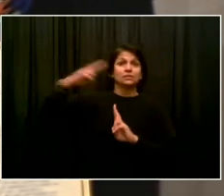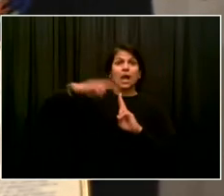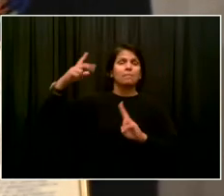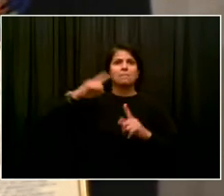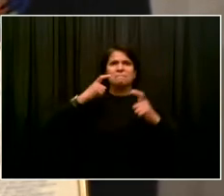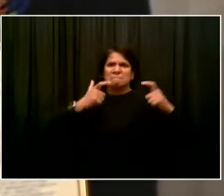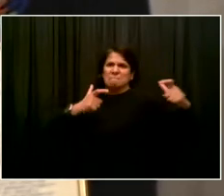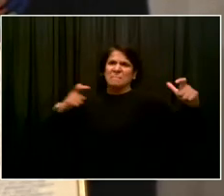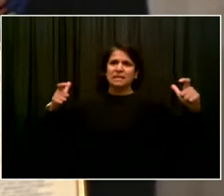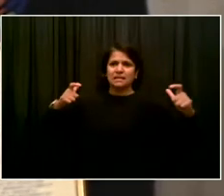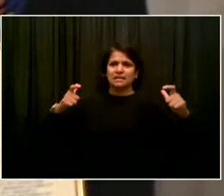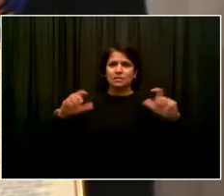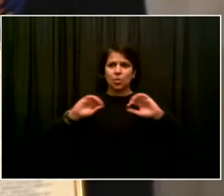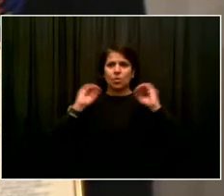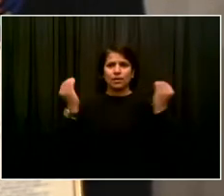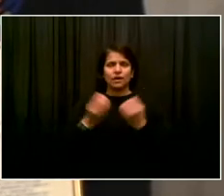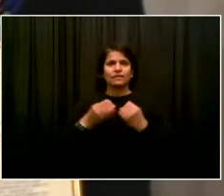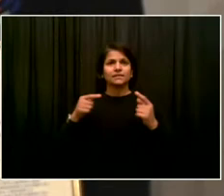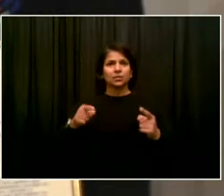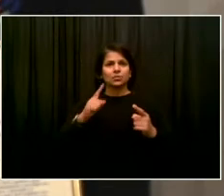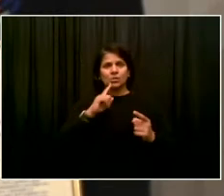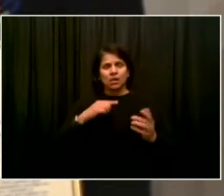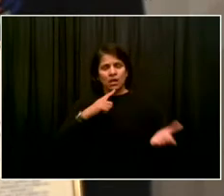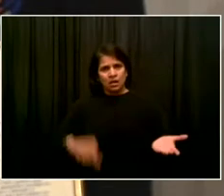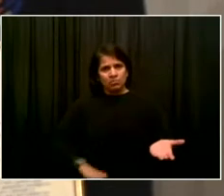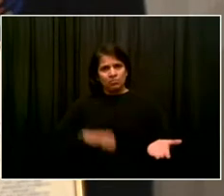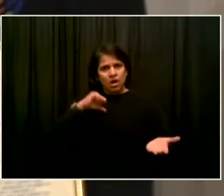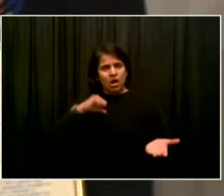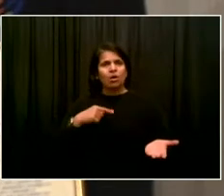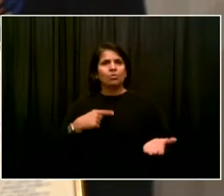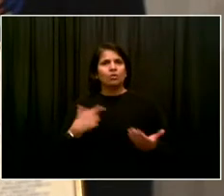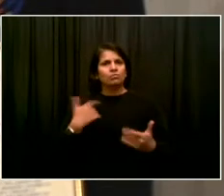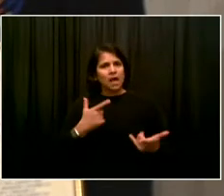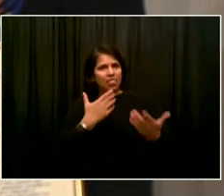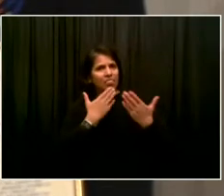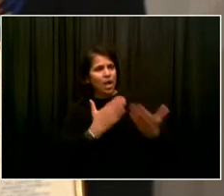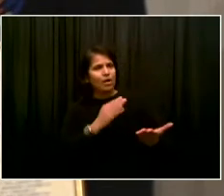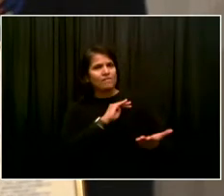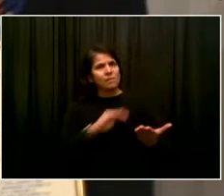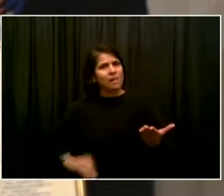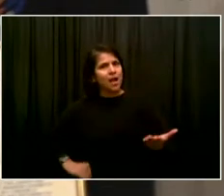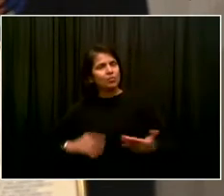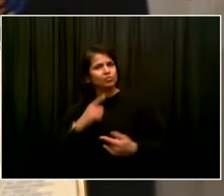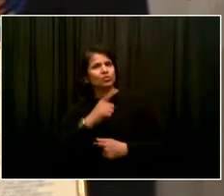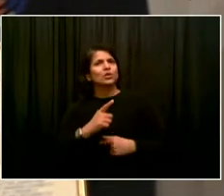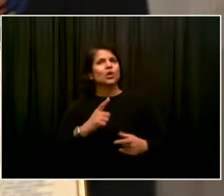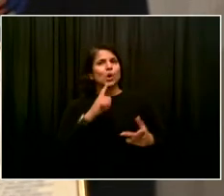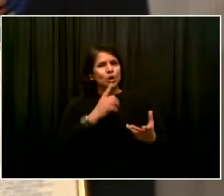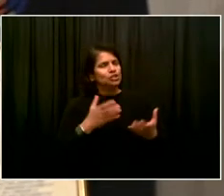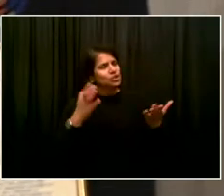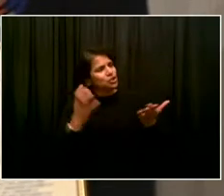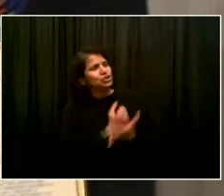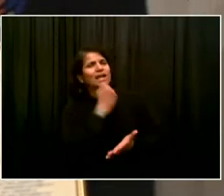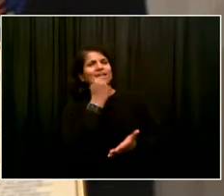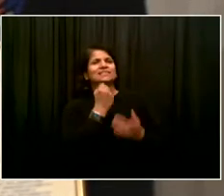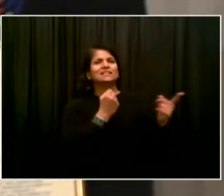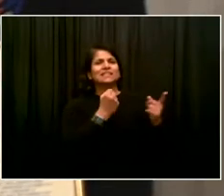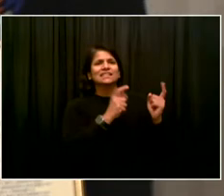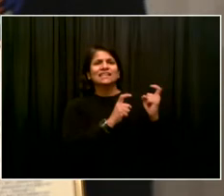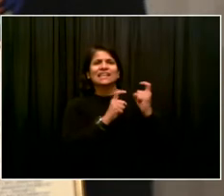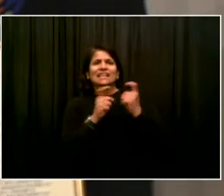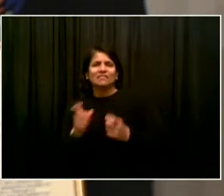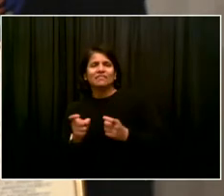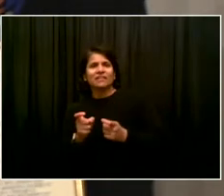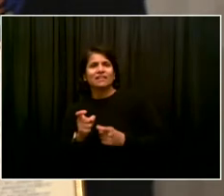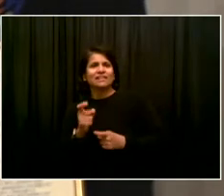this to your legacy, because you took a chance on us when no one else did. And you had faith in us. And hopefully